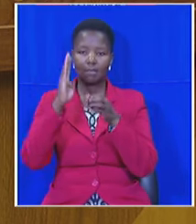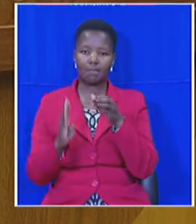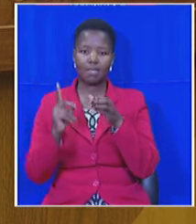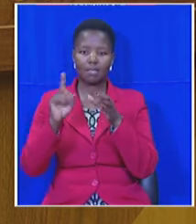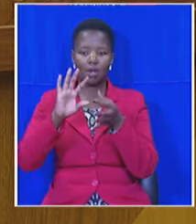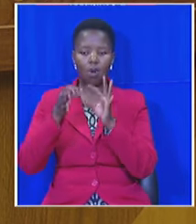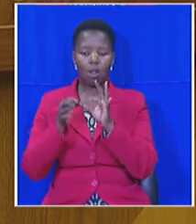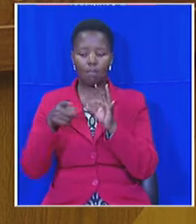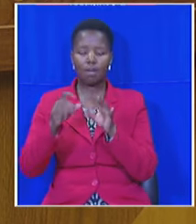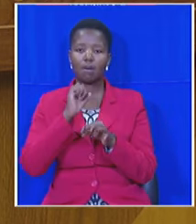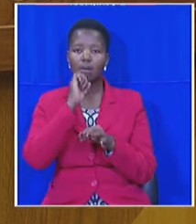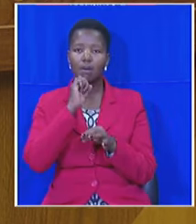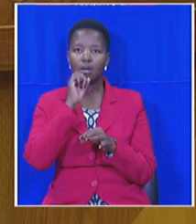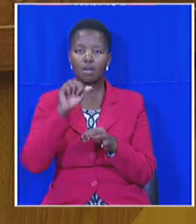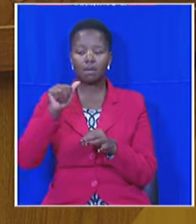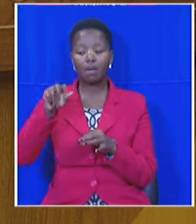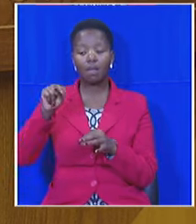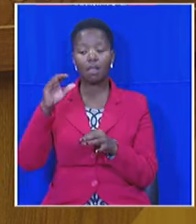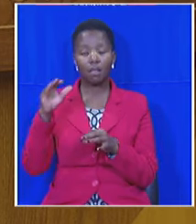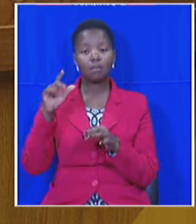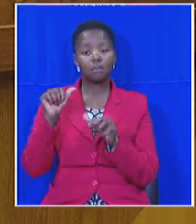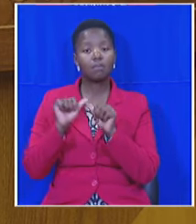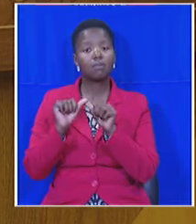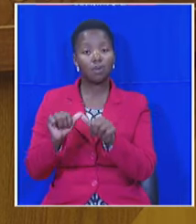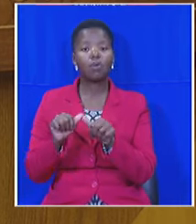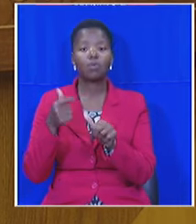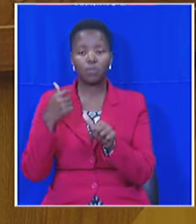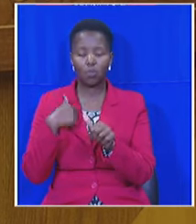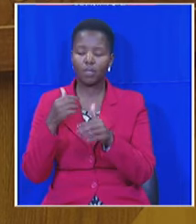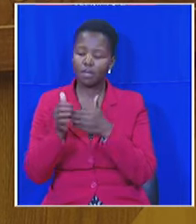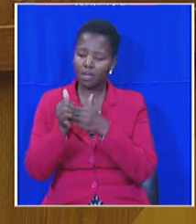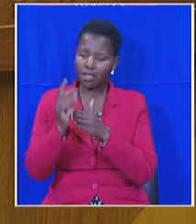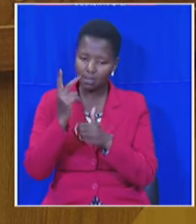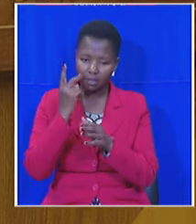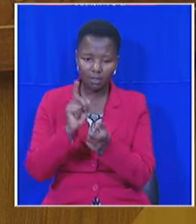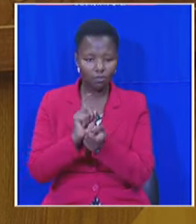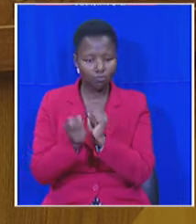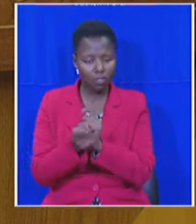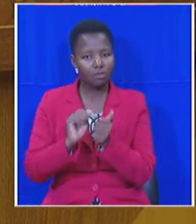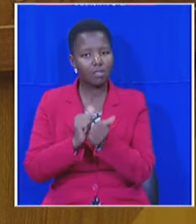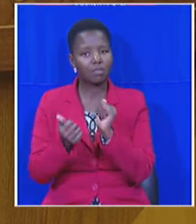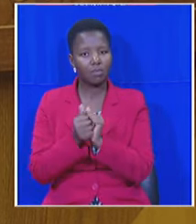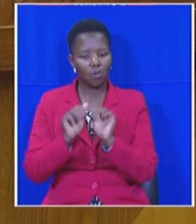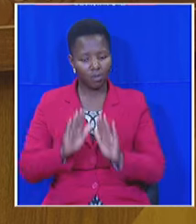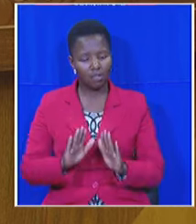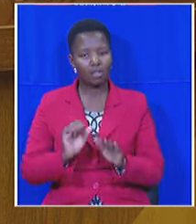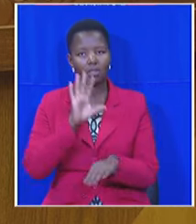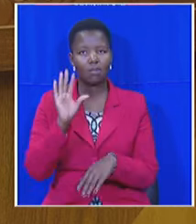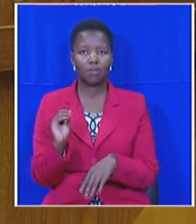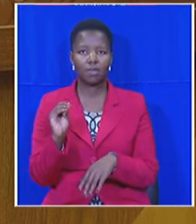in August. The ANC continue to lead in transformation sport in South Africa.